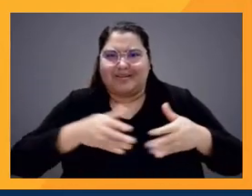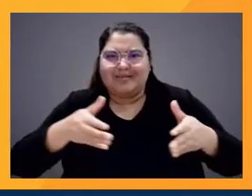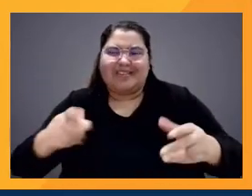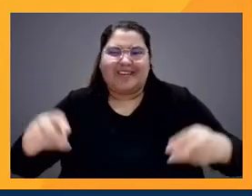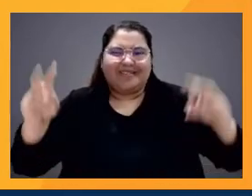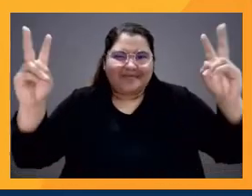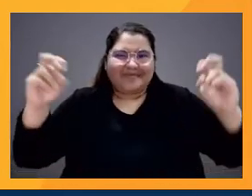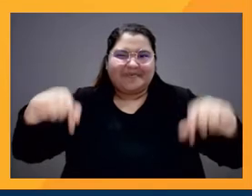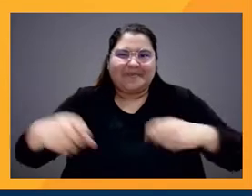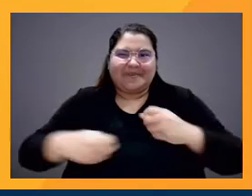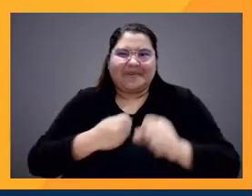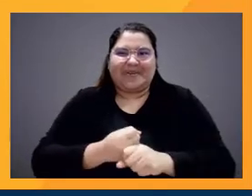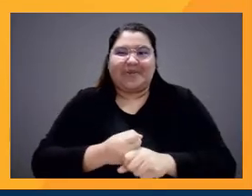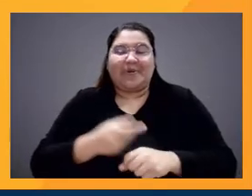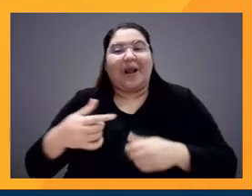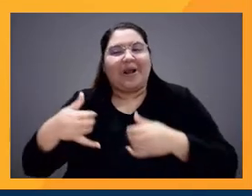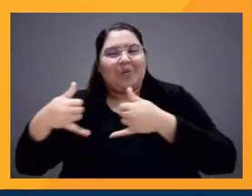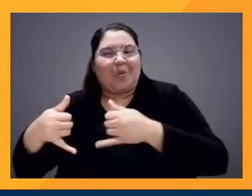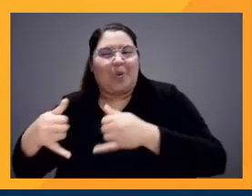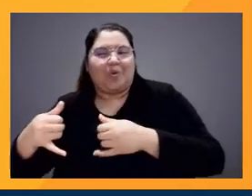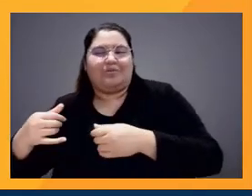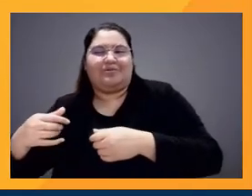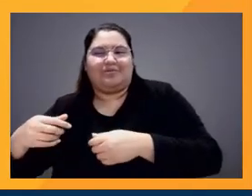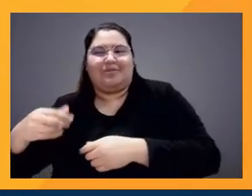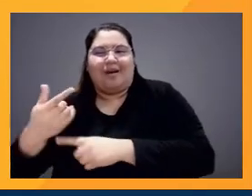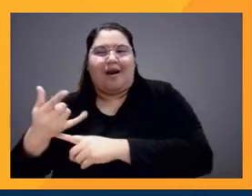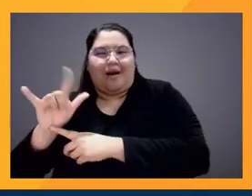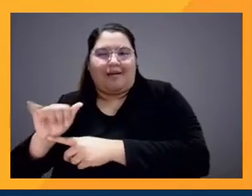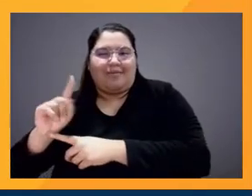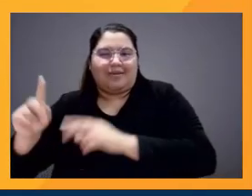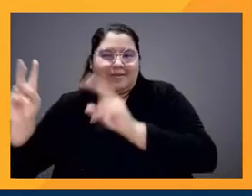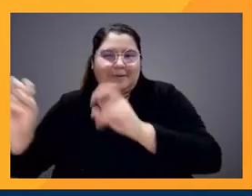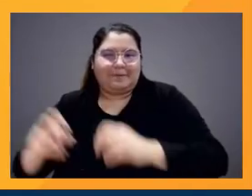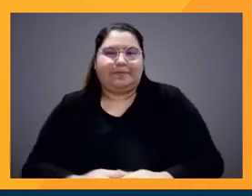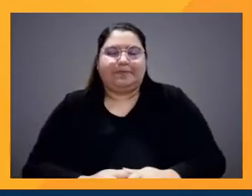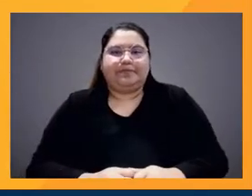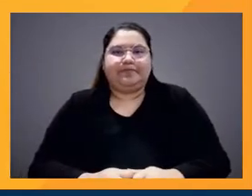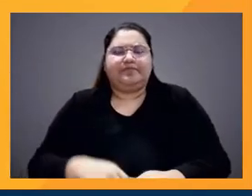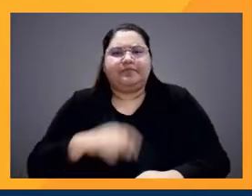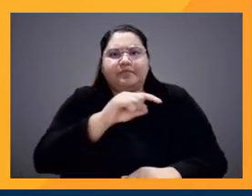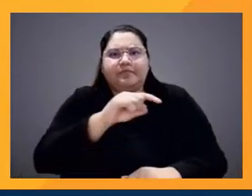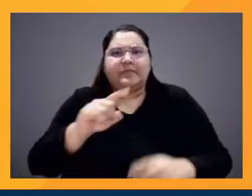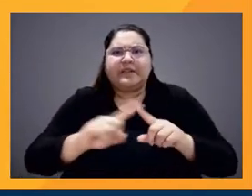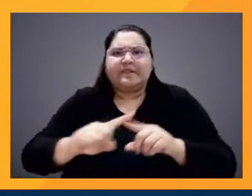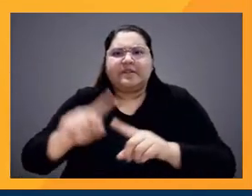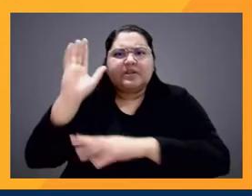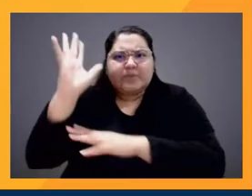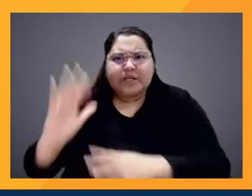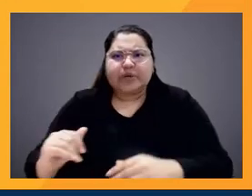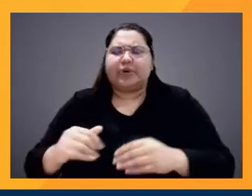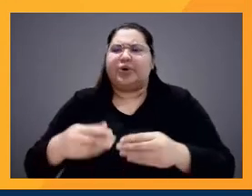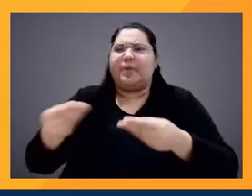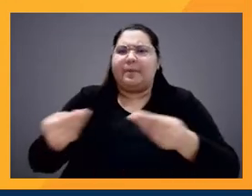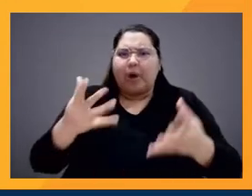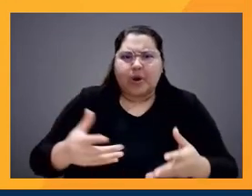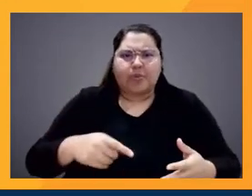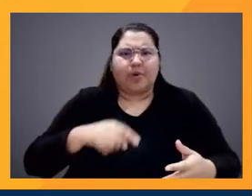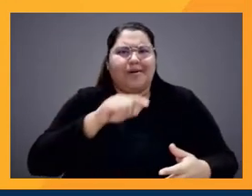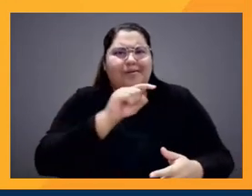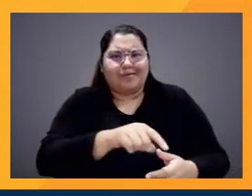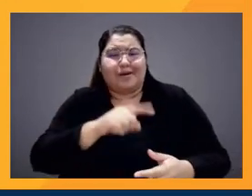presenters, moderators, and special guests reflect the sentiment of our theme in so many ways and are a reminder to assert ourselves in our